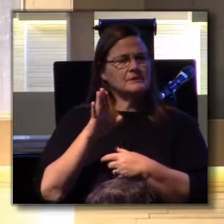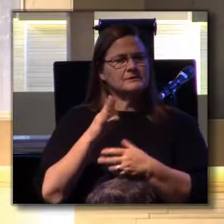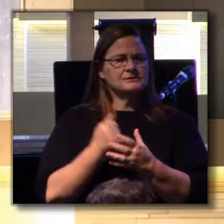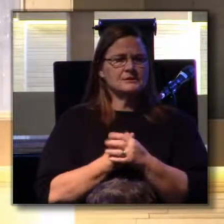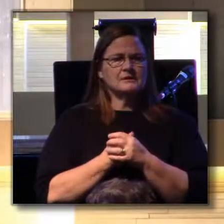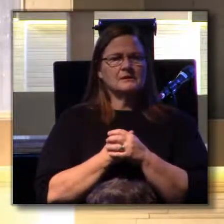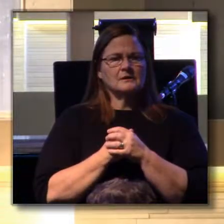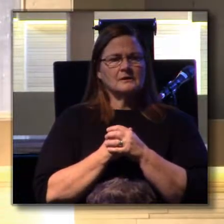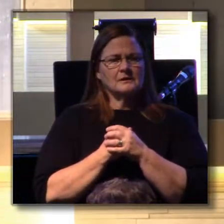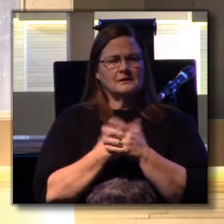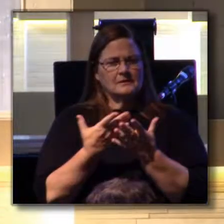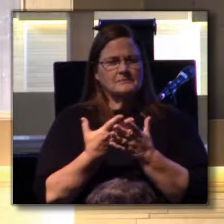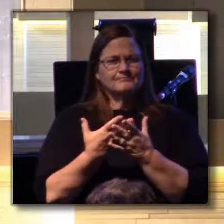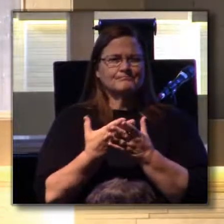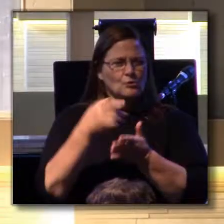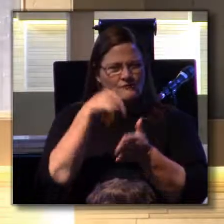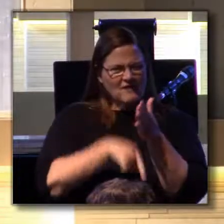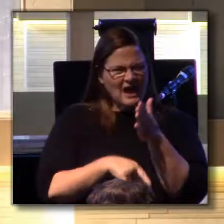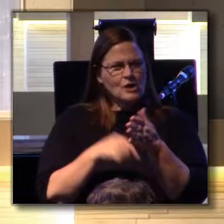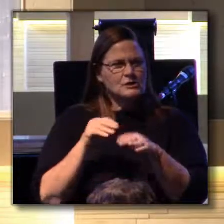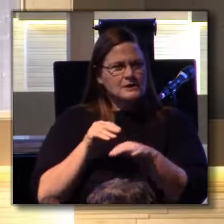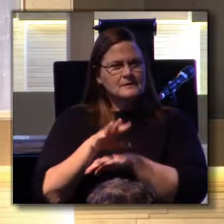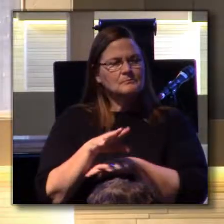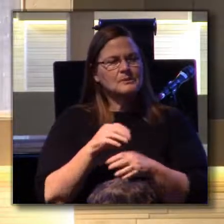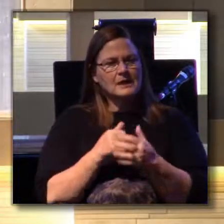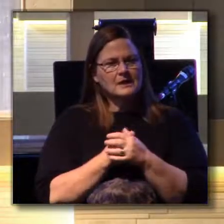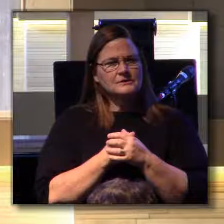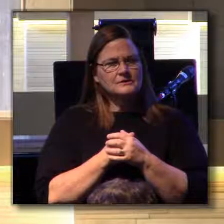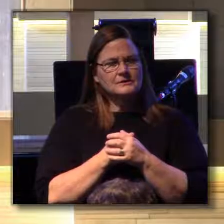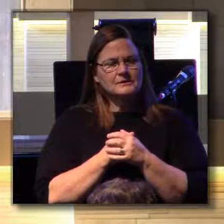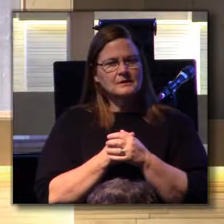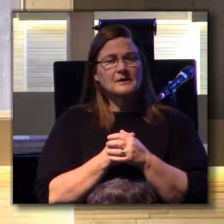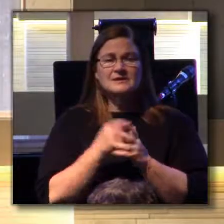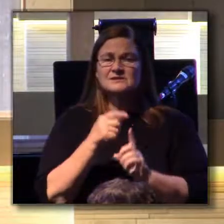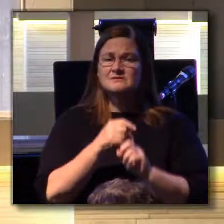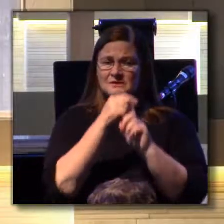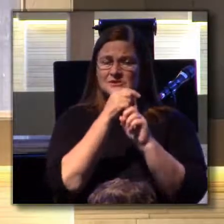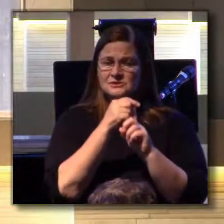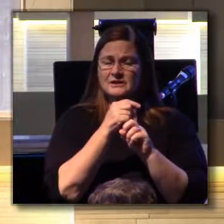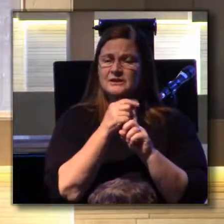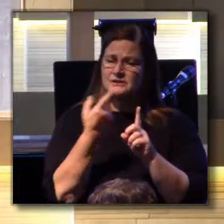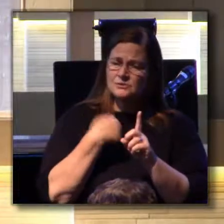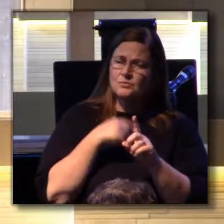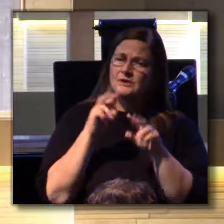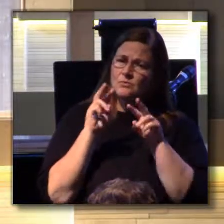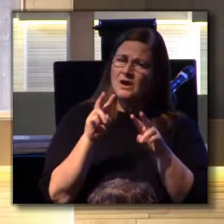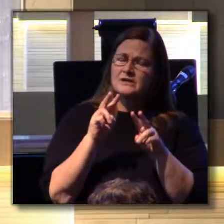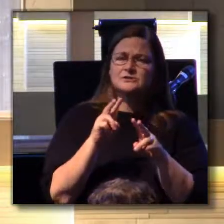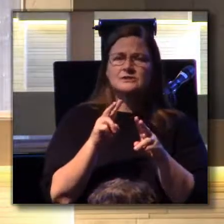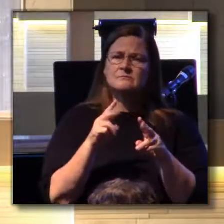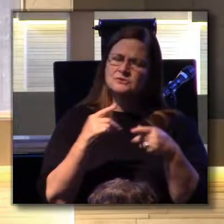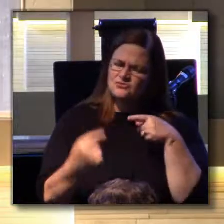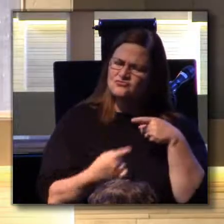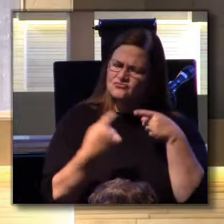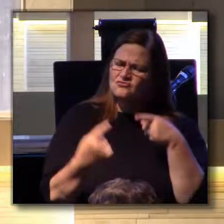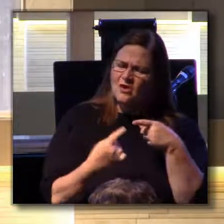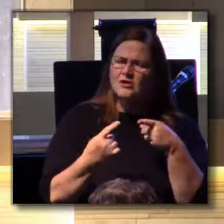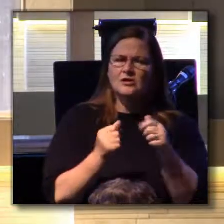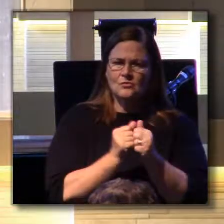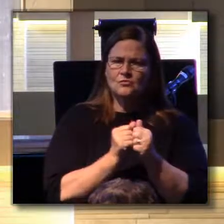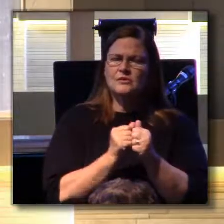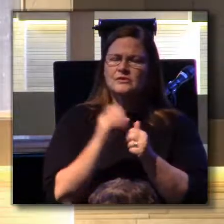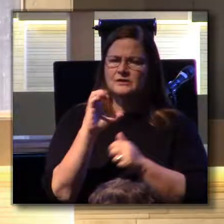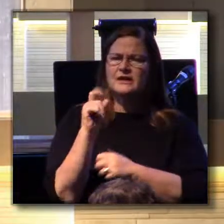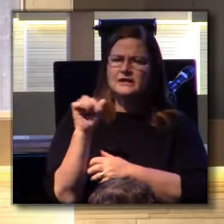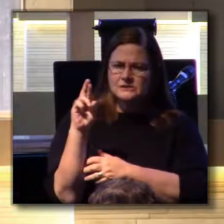last few years as we watched him struggle with cancer, and we watched him process all of that in his